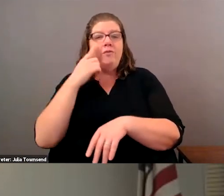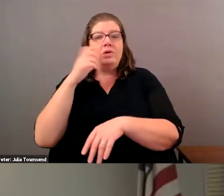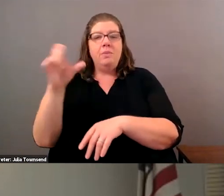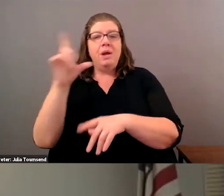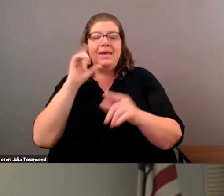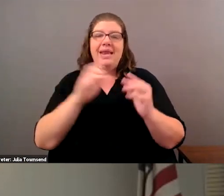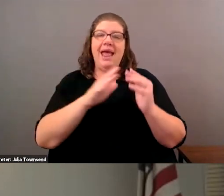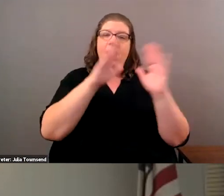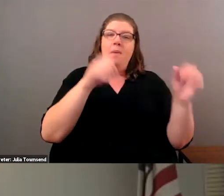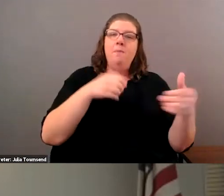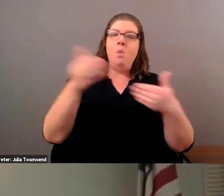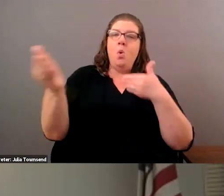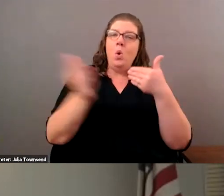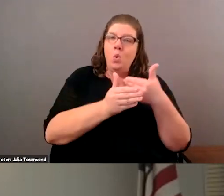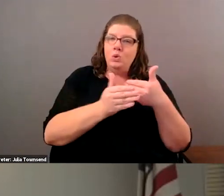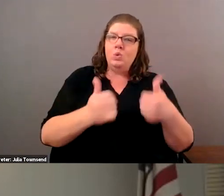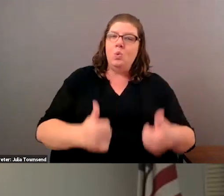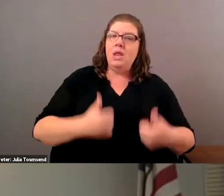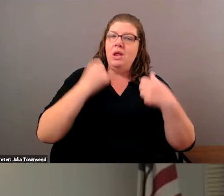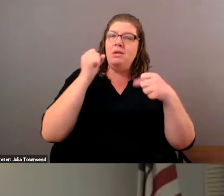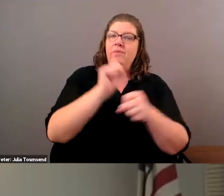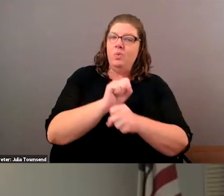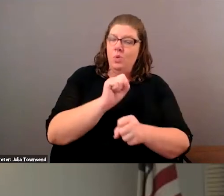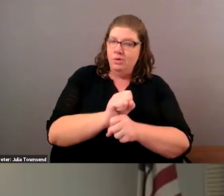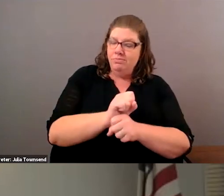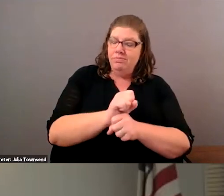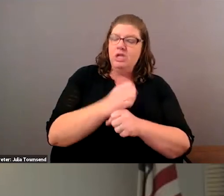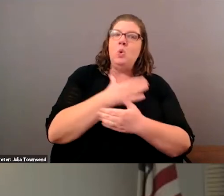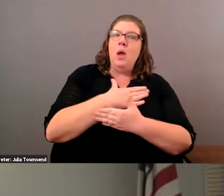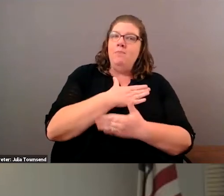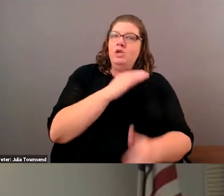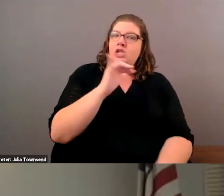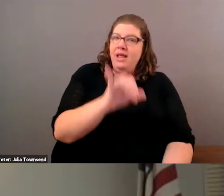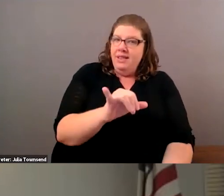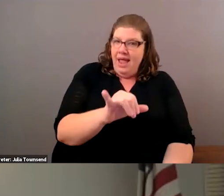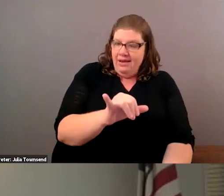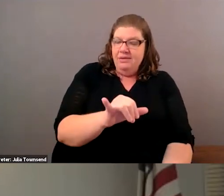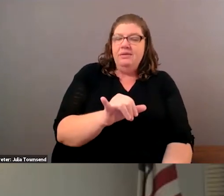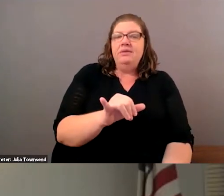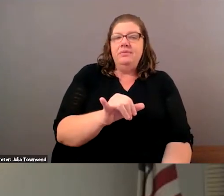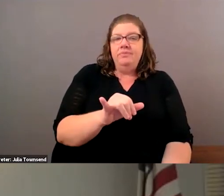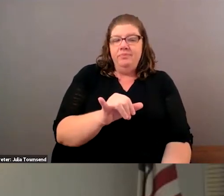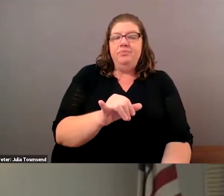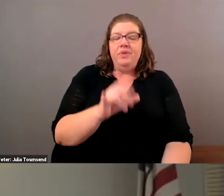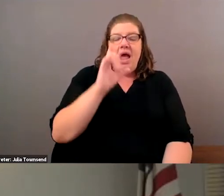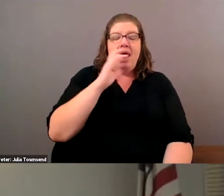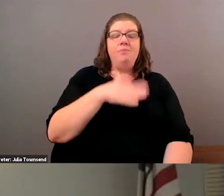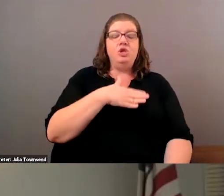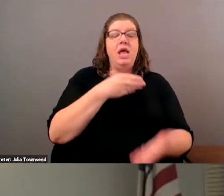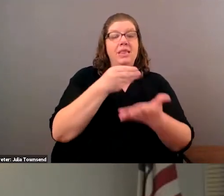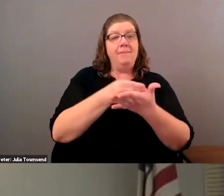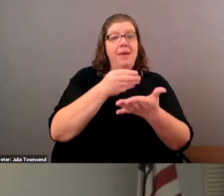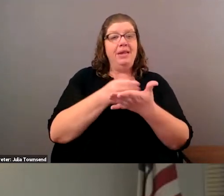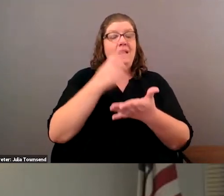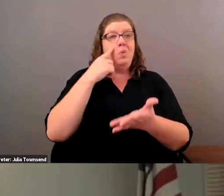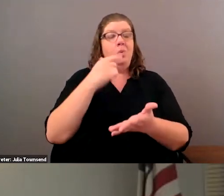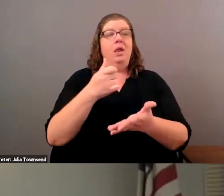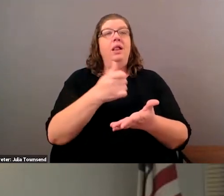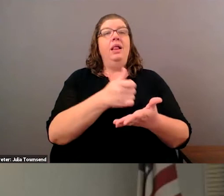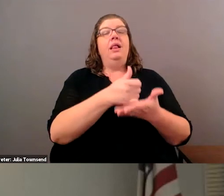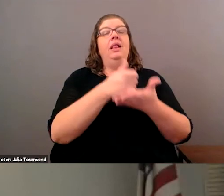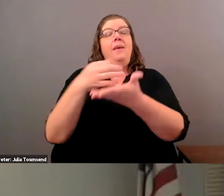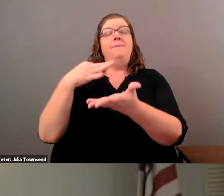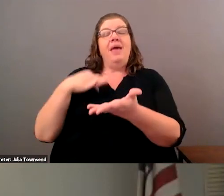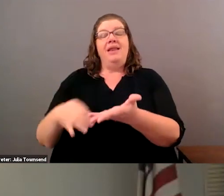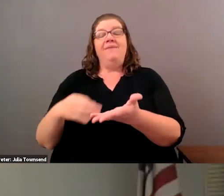they work and live. So I appreciate it. The money, it will benefit our facilities at the school district.